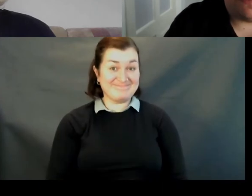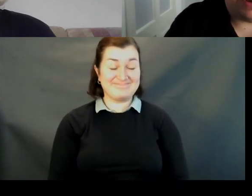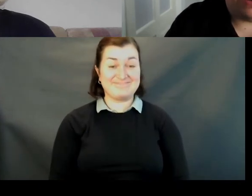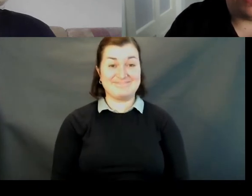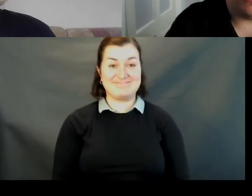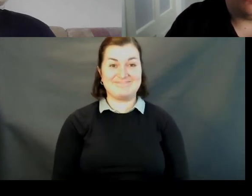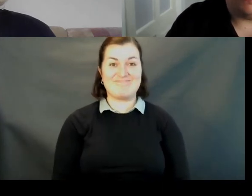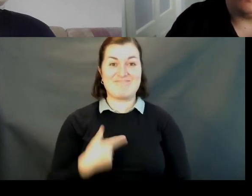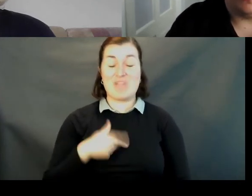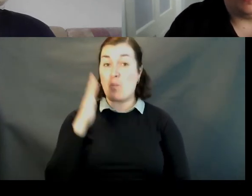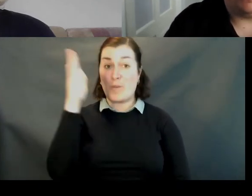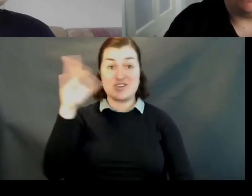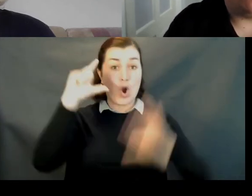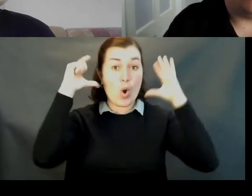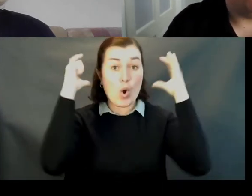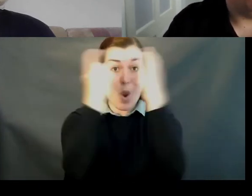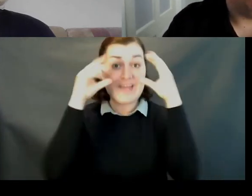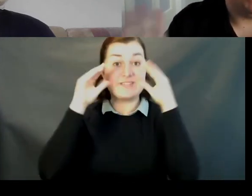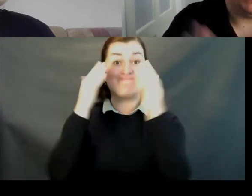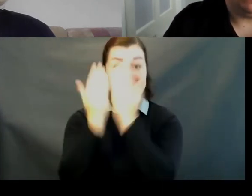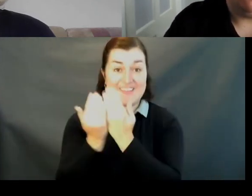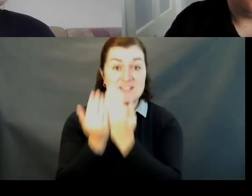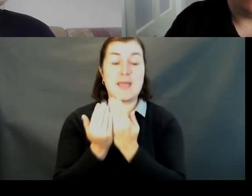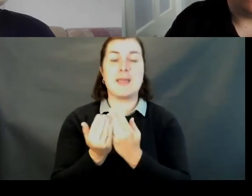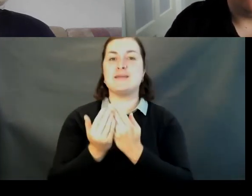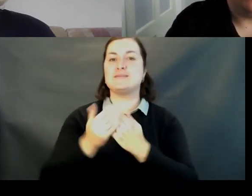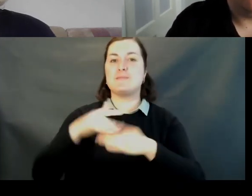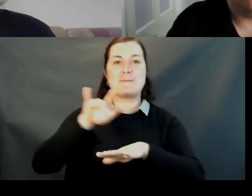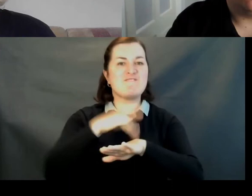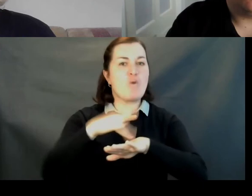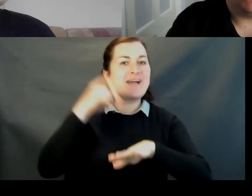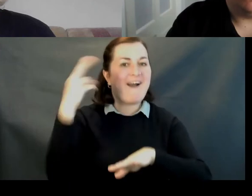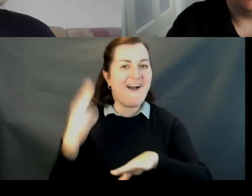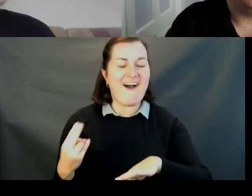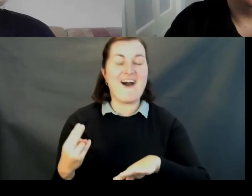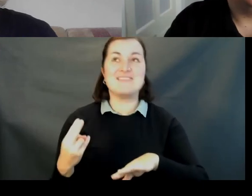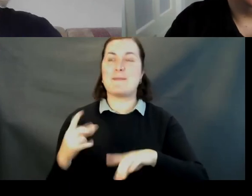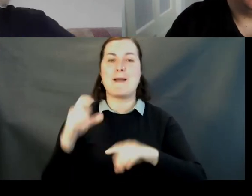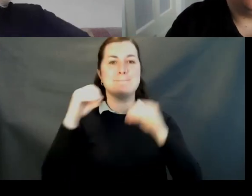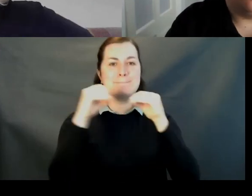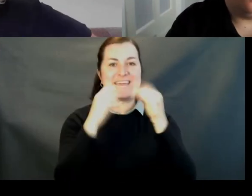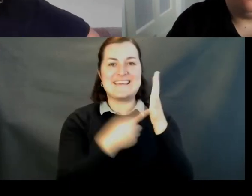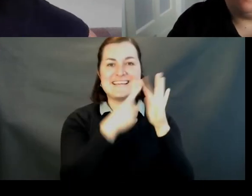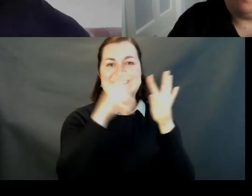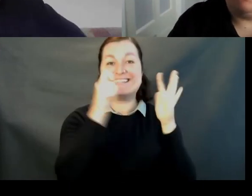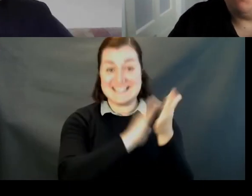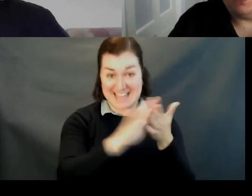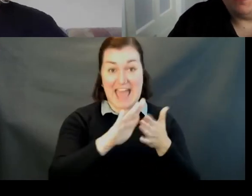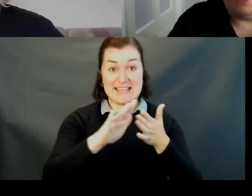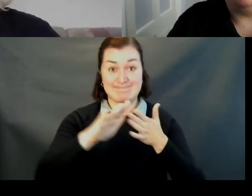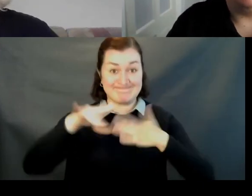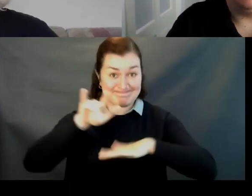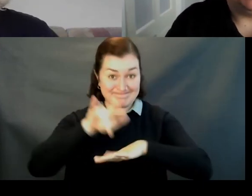did performing arts at college and did my BTEC level 3 course in performing arts. So I've done